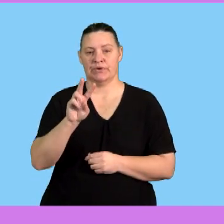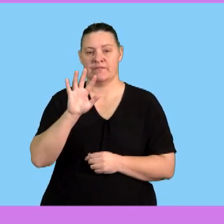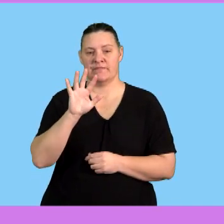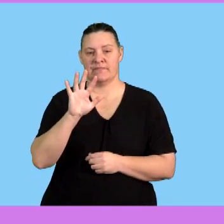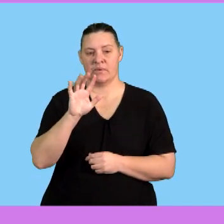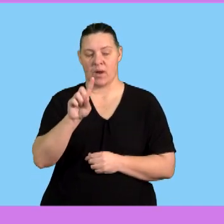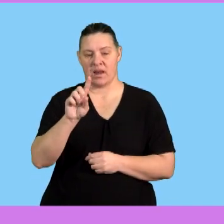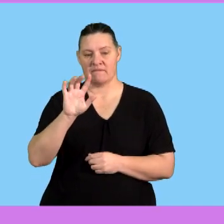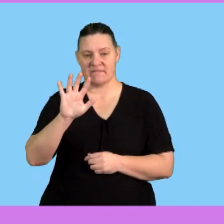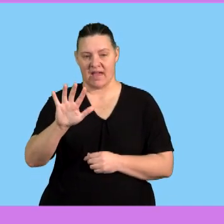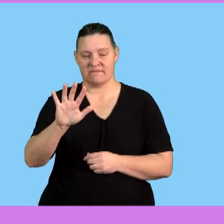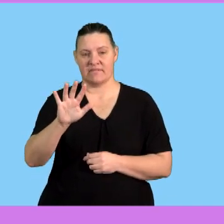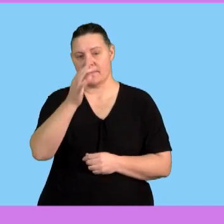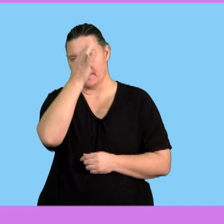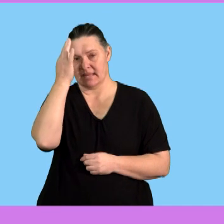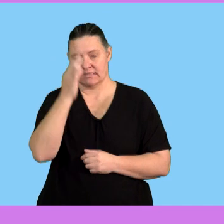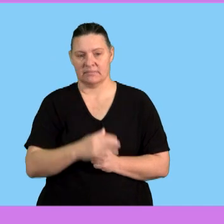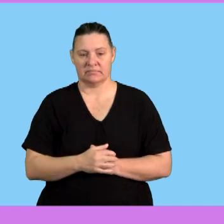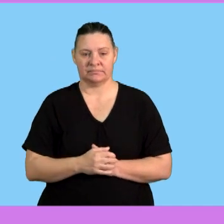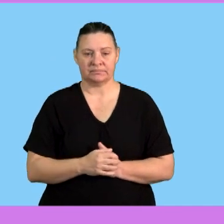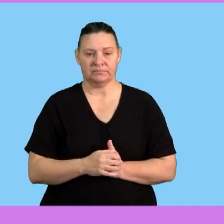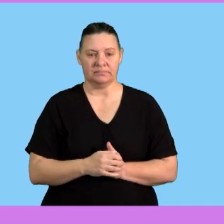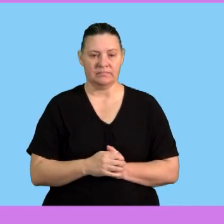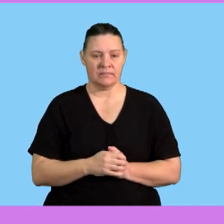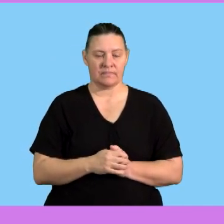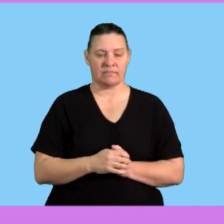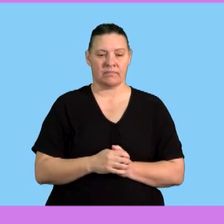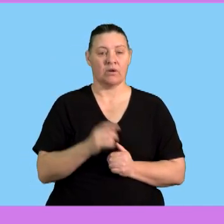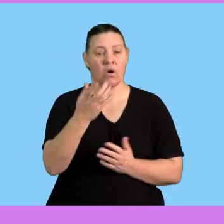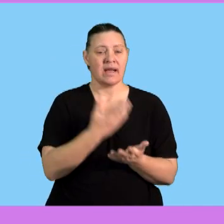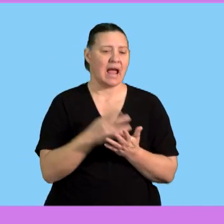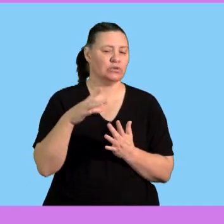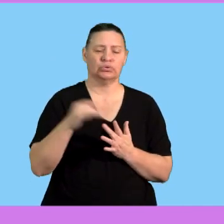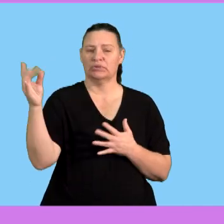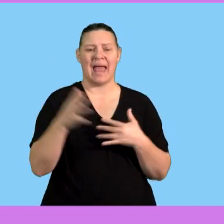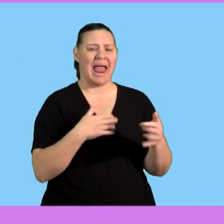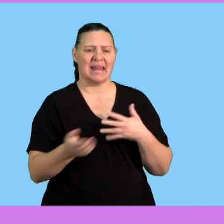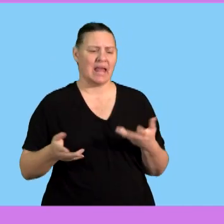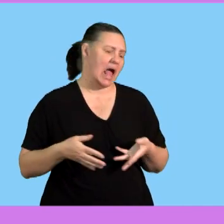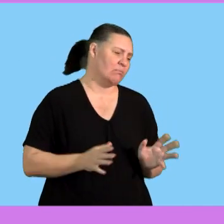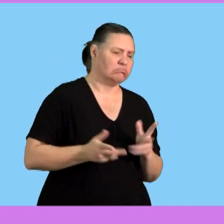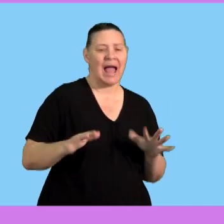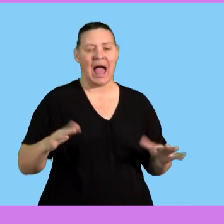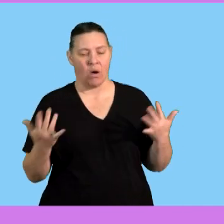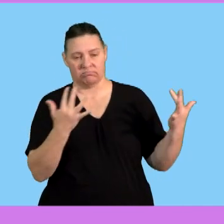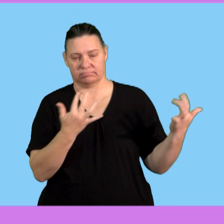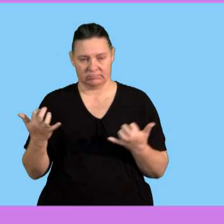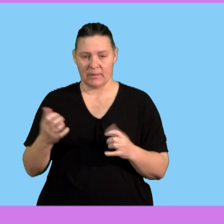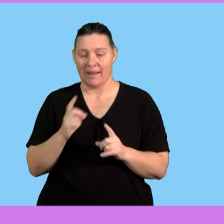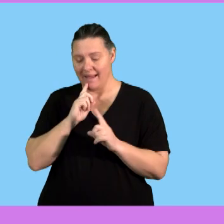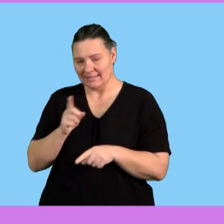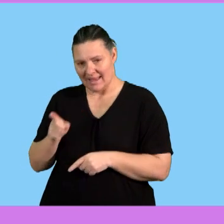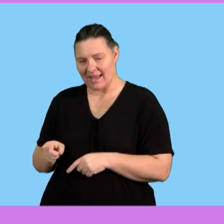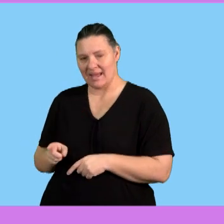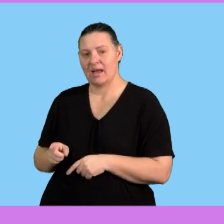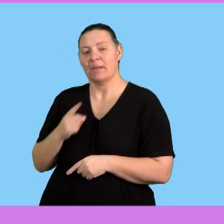215 minutes. So you can choose any way you want to work this out, but you must try to